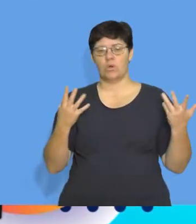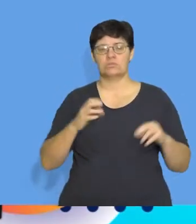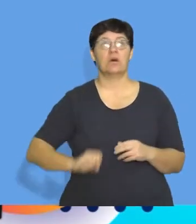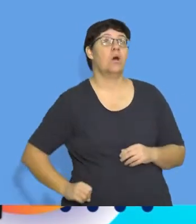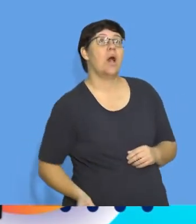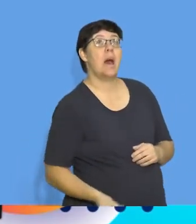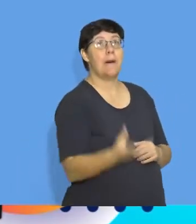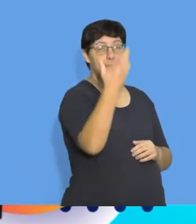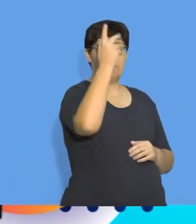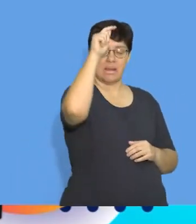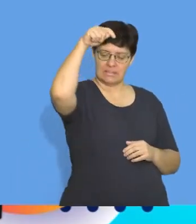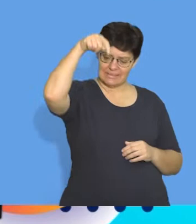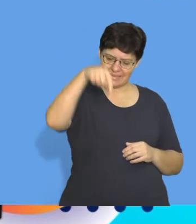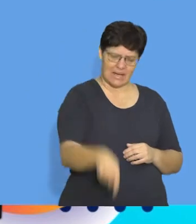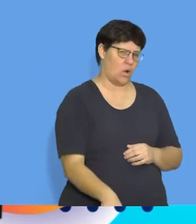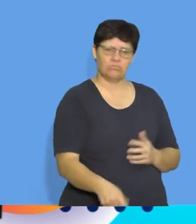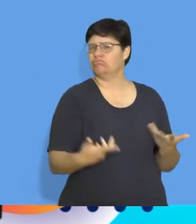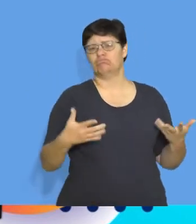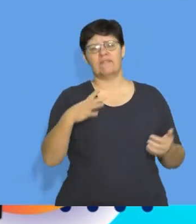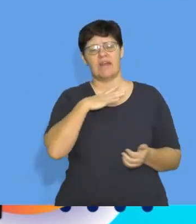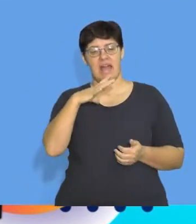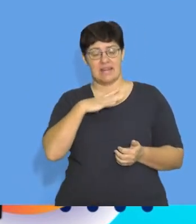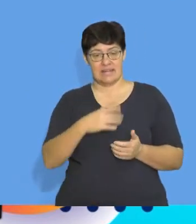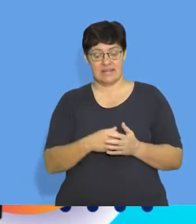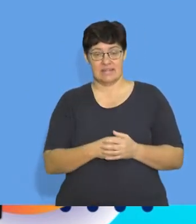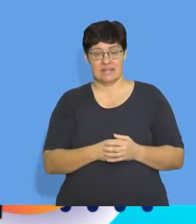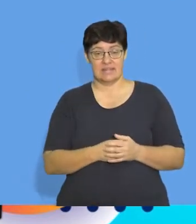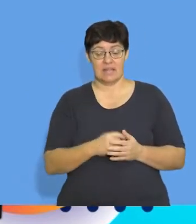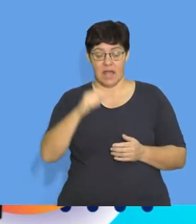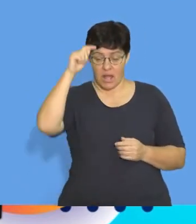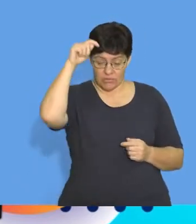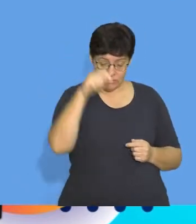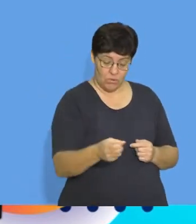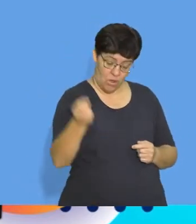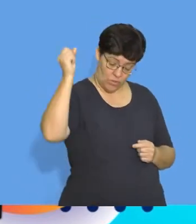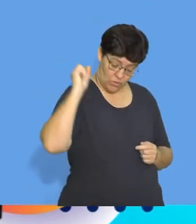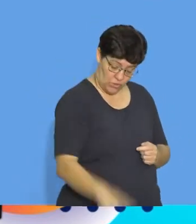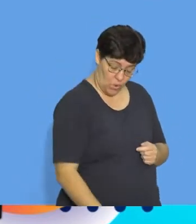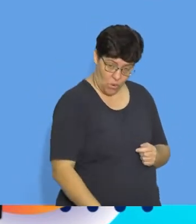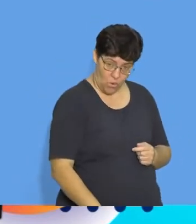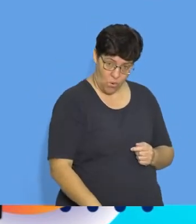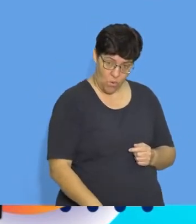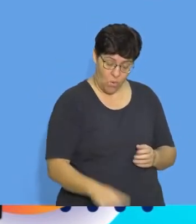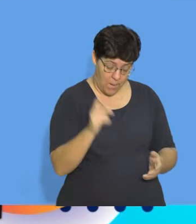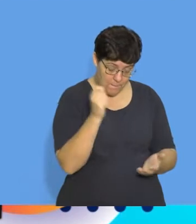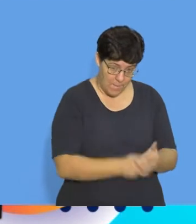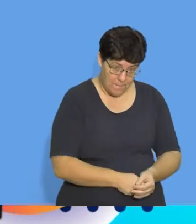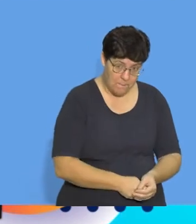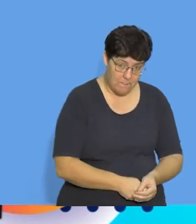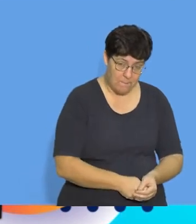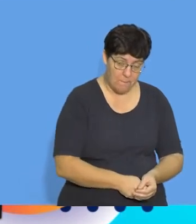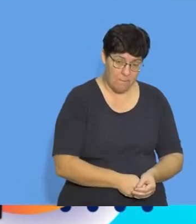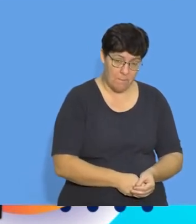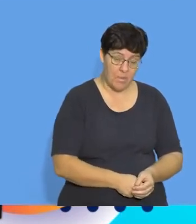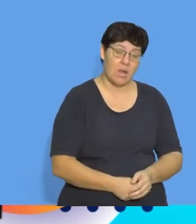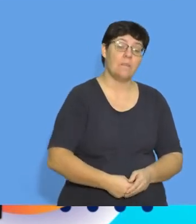being thrown up, it comes back down, we're good with it. It's when an object gets thrown, hits the floor or